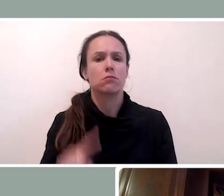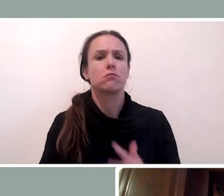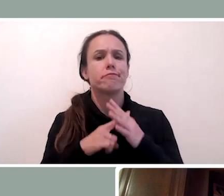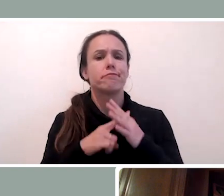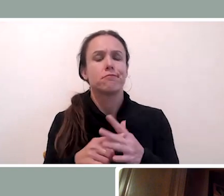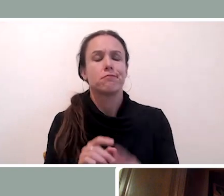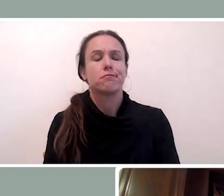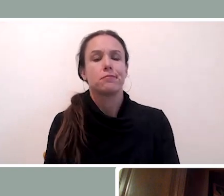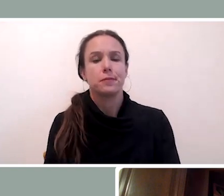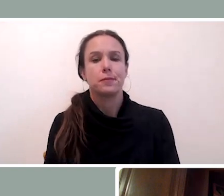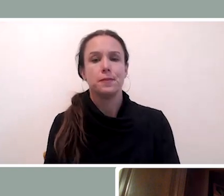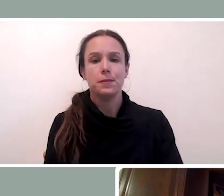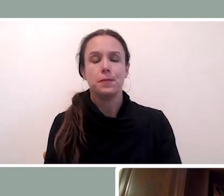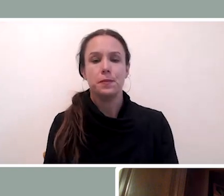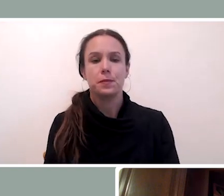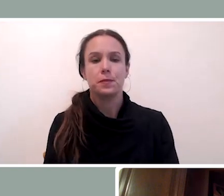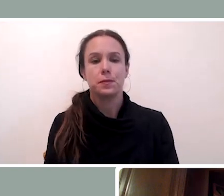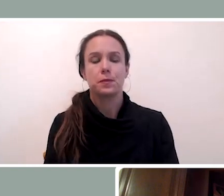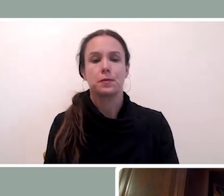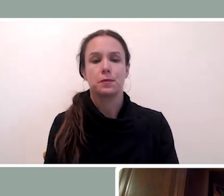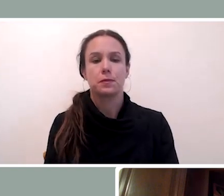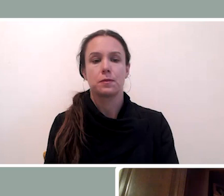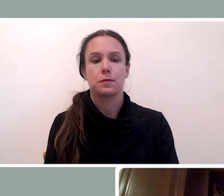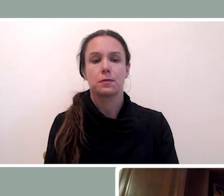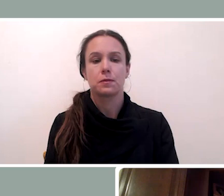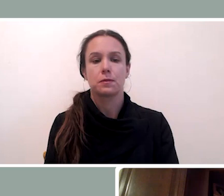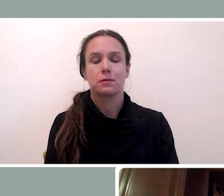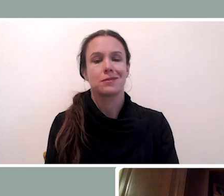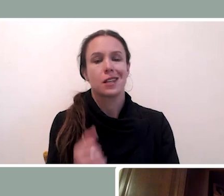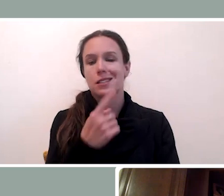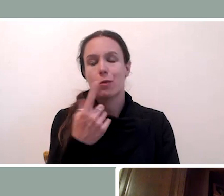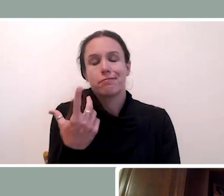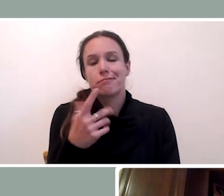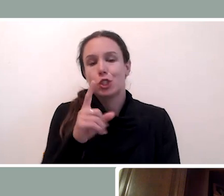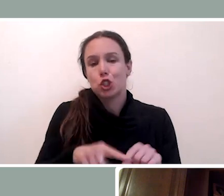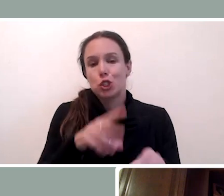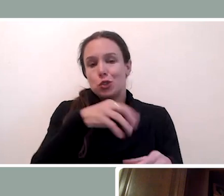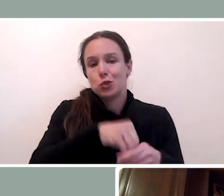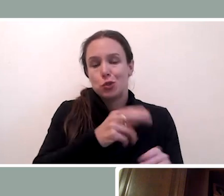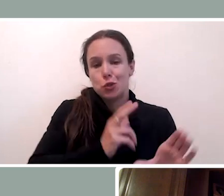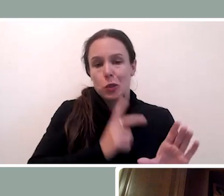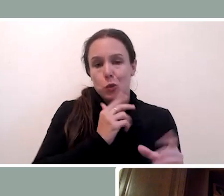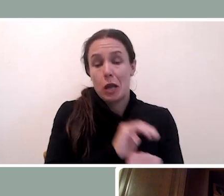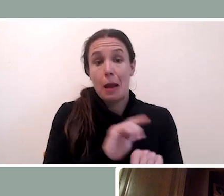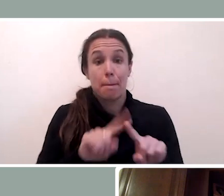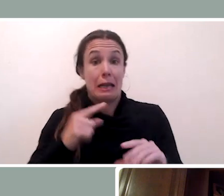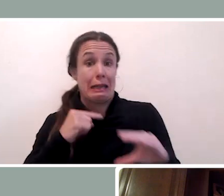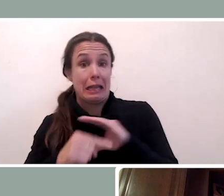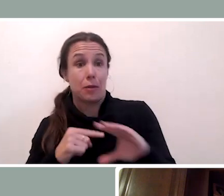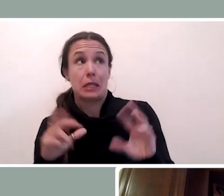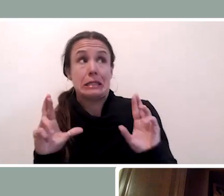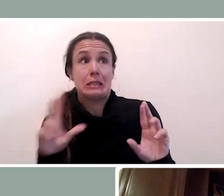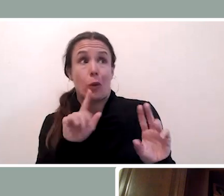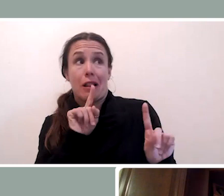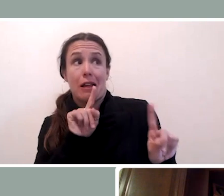to kick us off with a question from someone who couldn't be with us tonight and emailed us in advance in the hopes we would address her